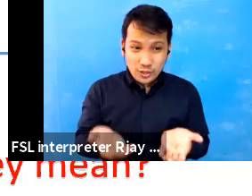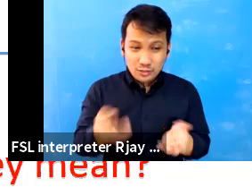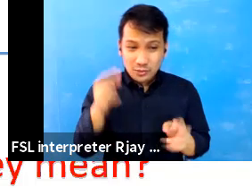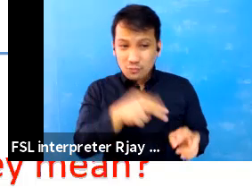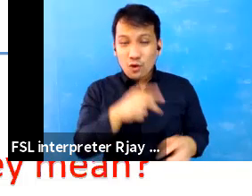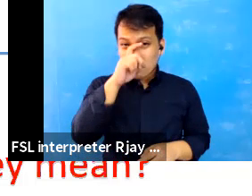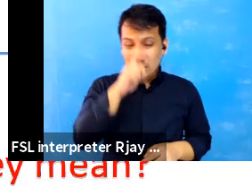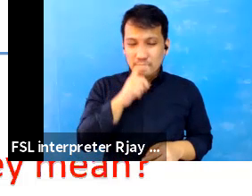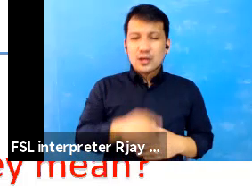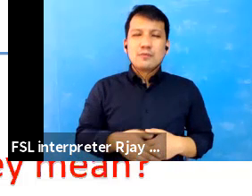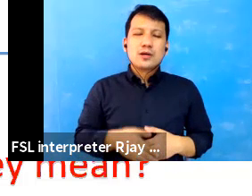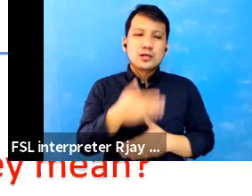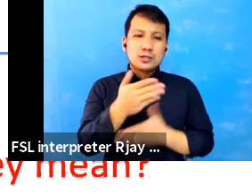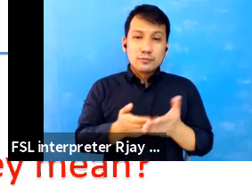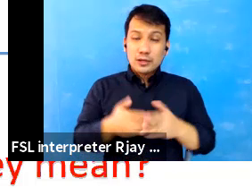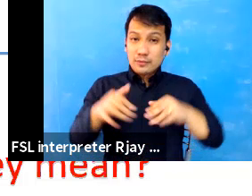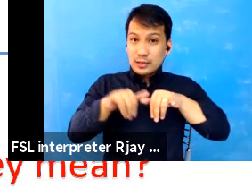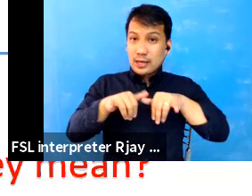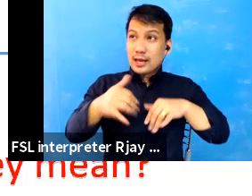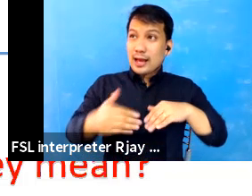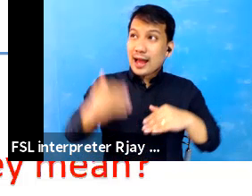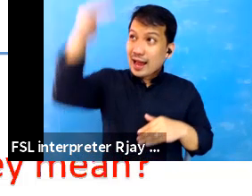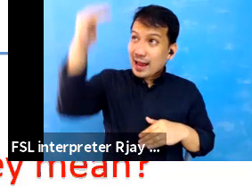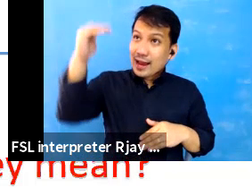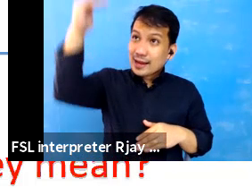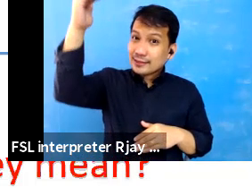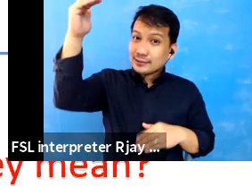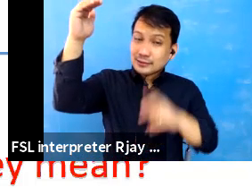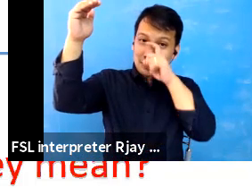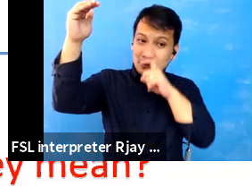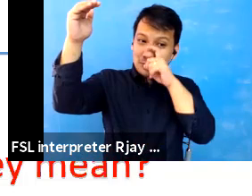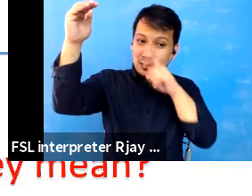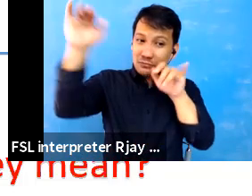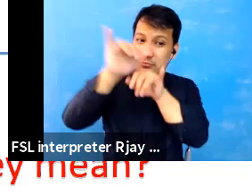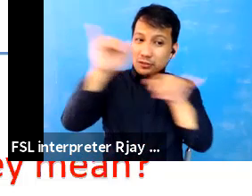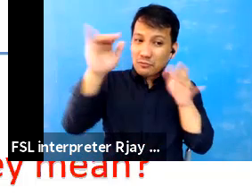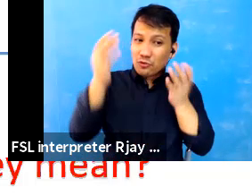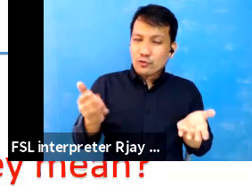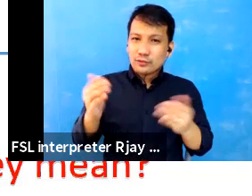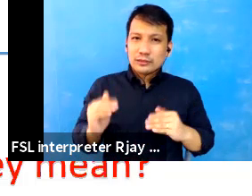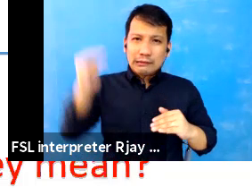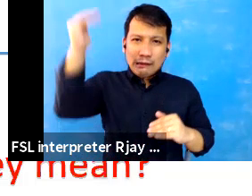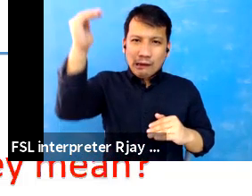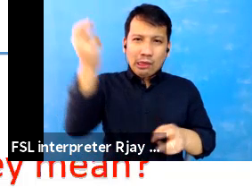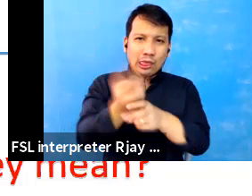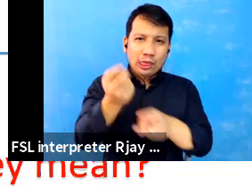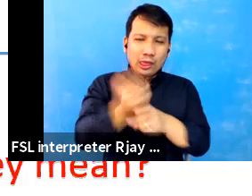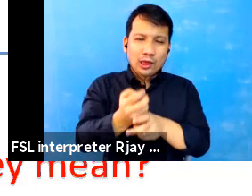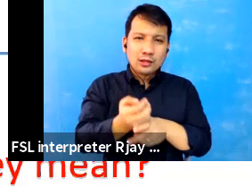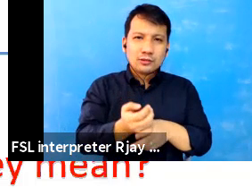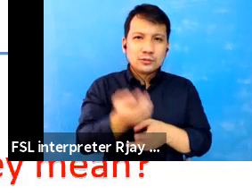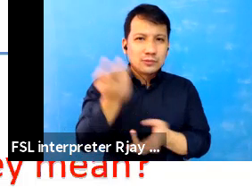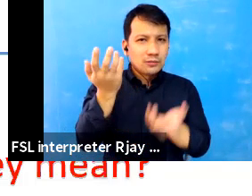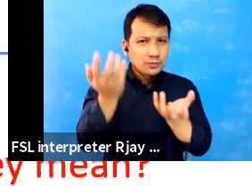age. Some height for age is a little more difficult. I think you will agree with me that taking the height is more difficult than taking the